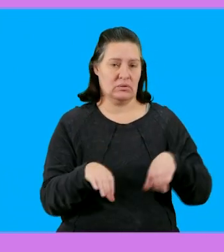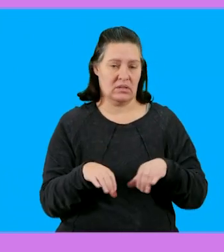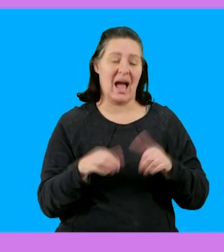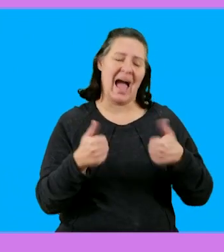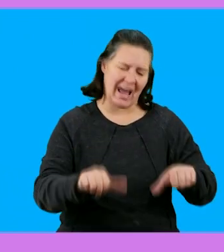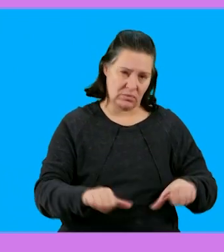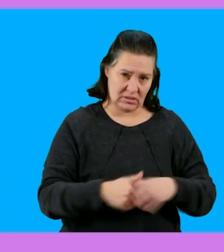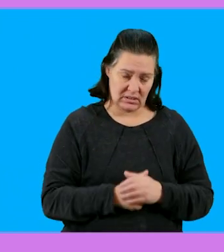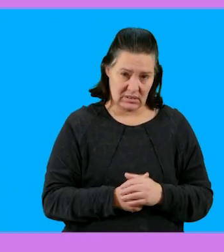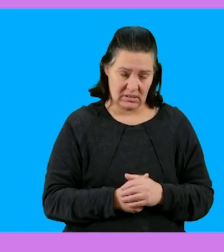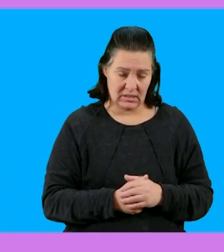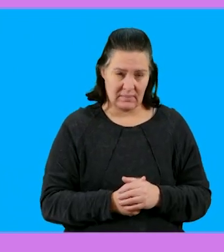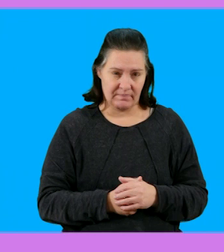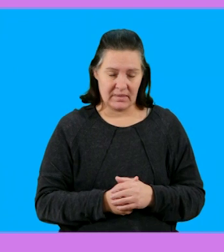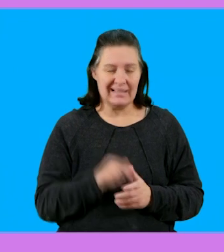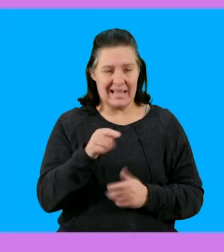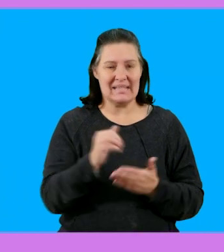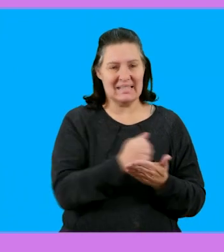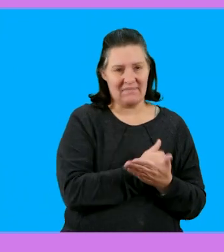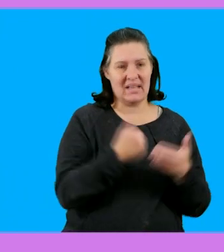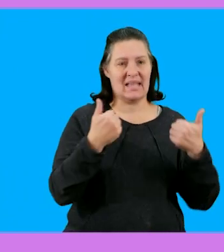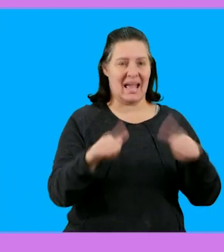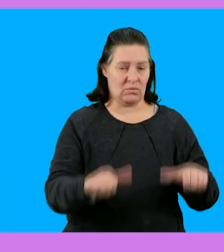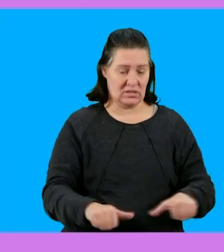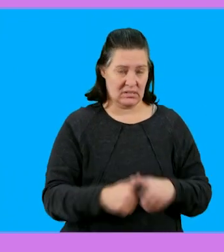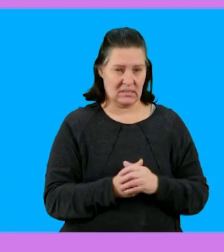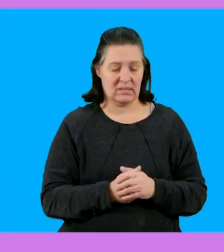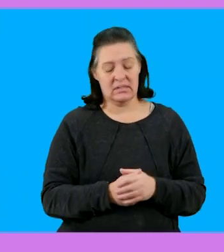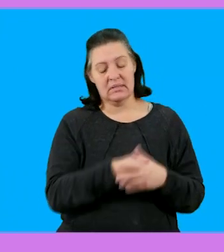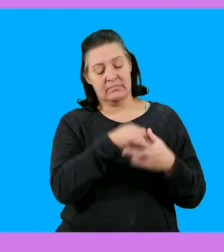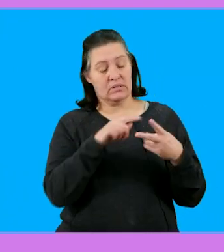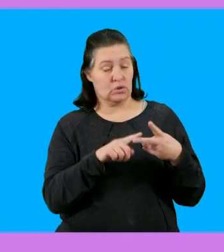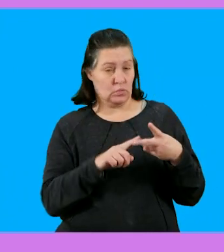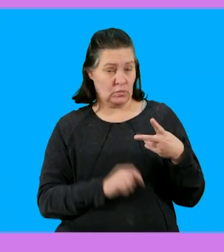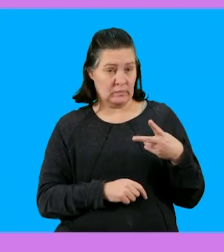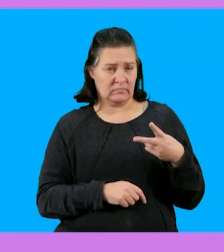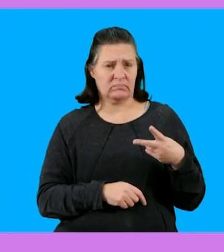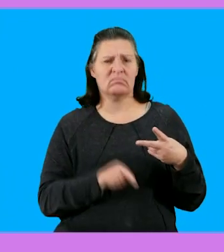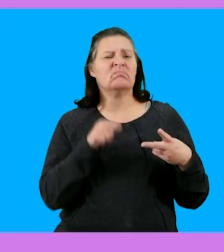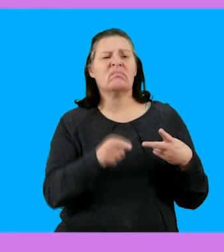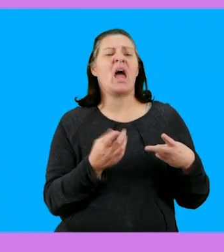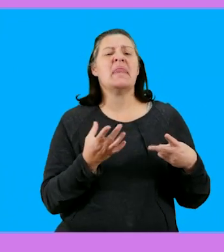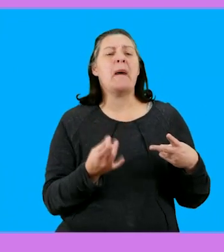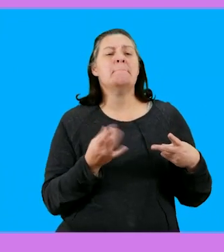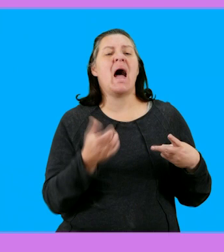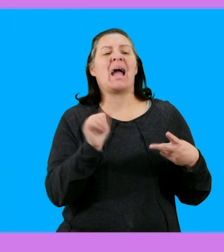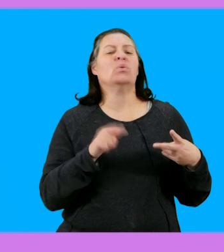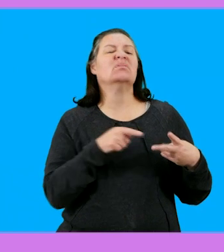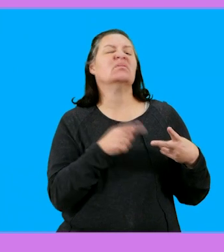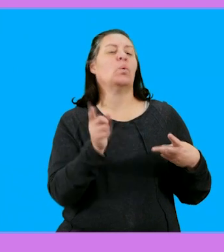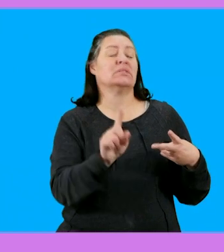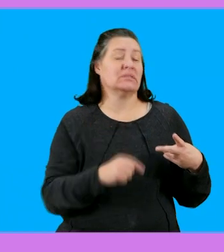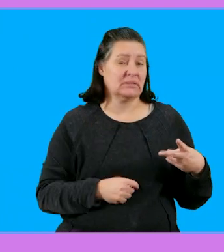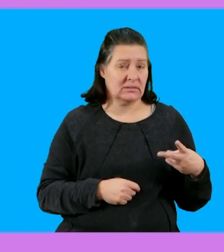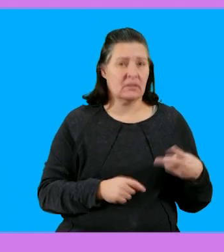account. Okay, guess that's straightforward. Question number 2. What is the account number?